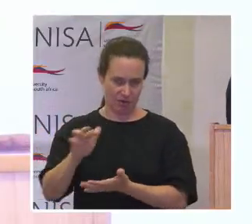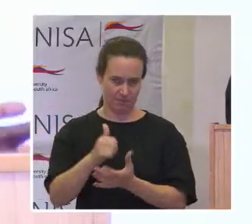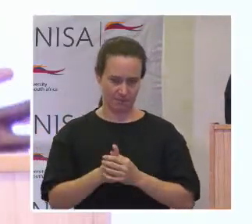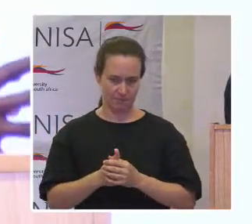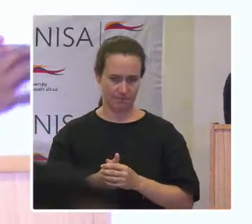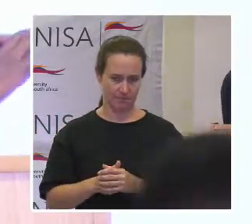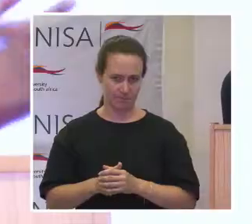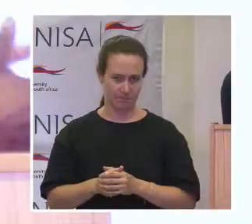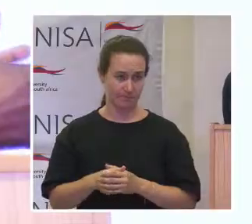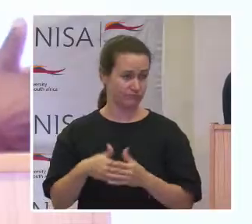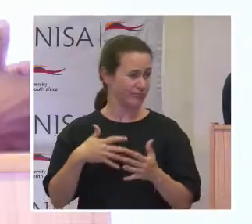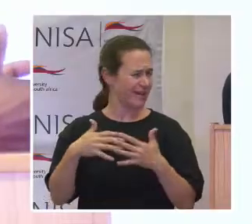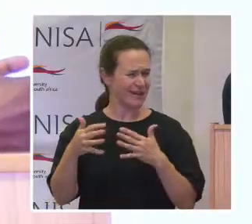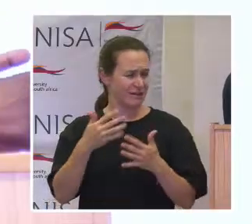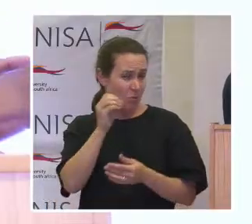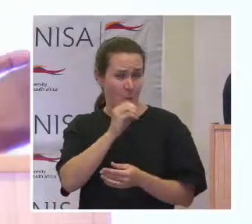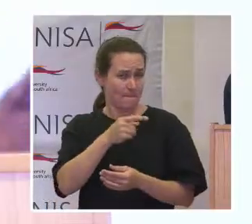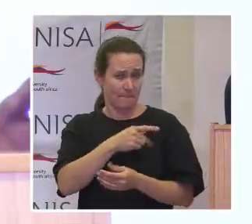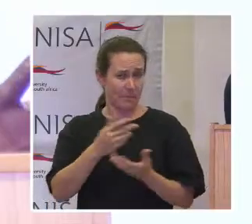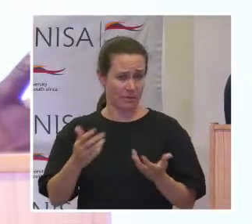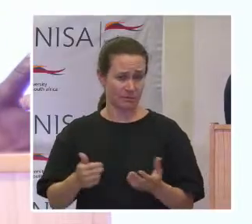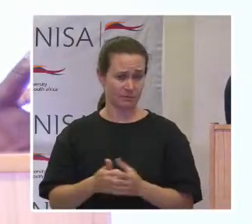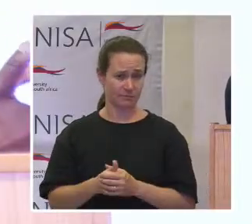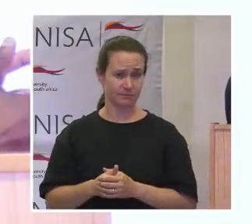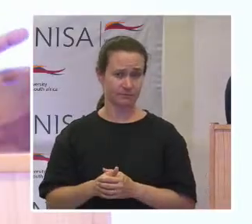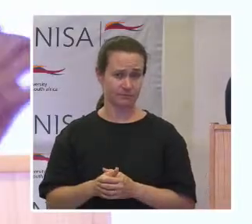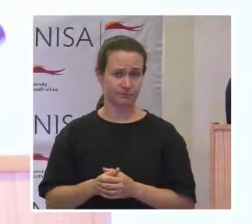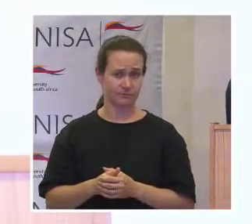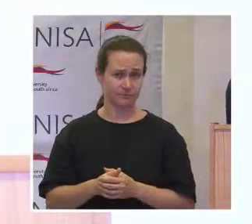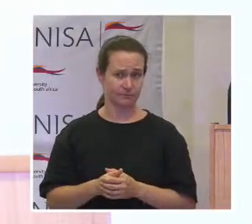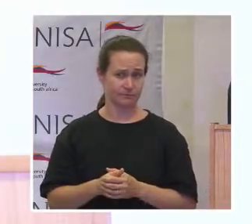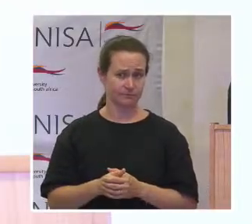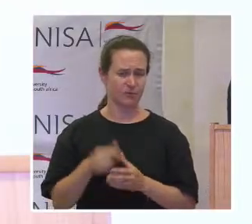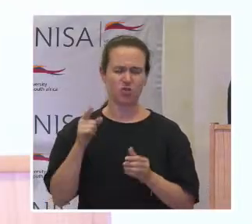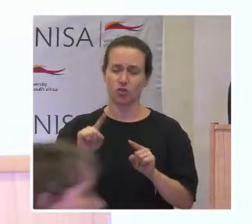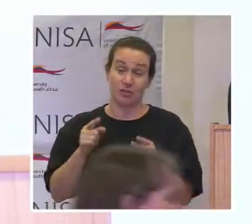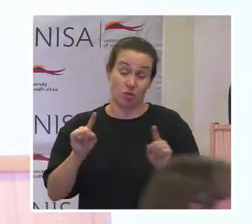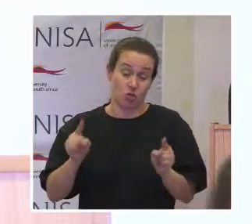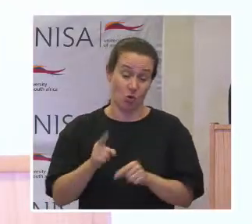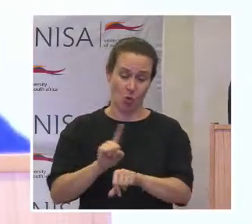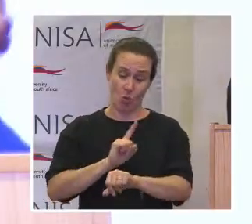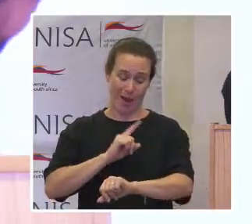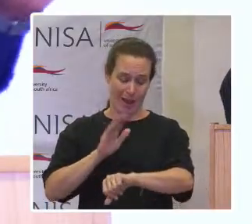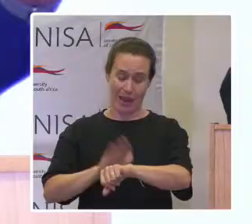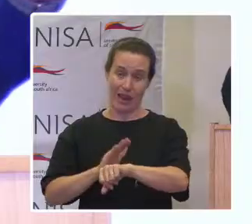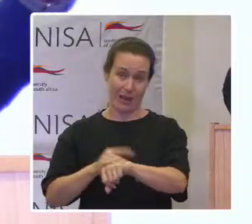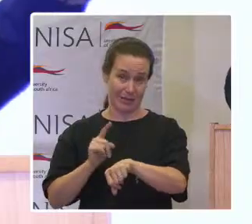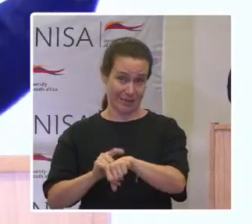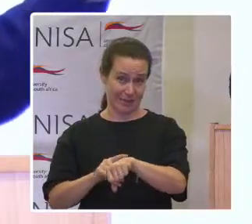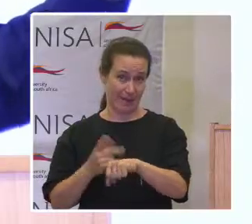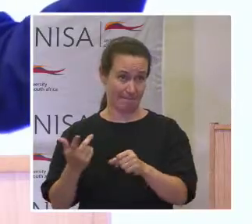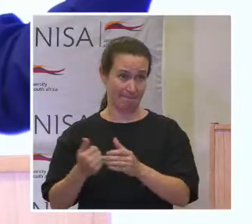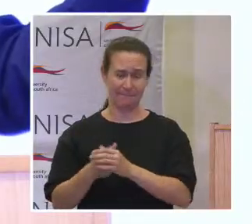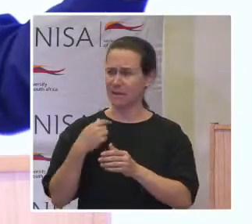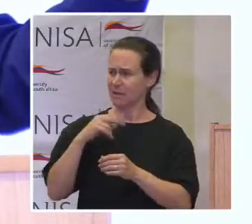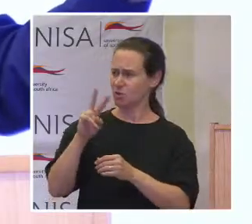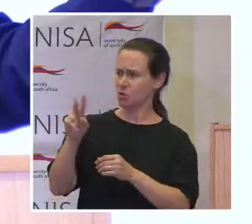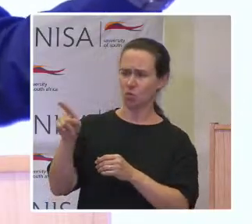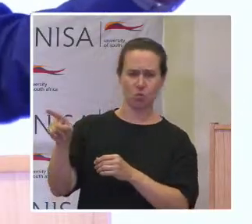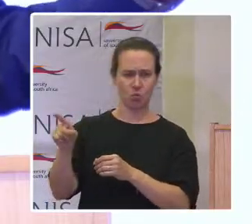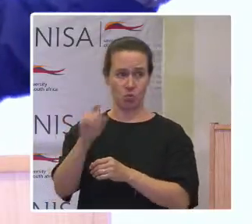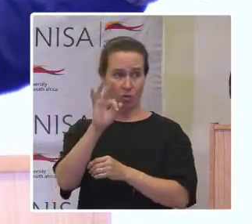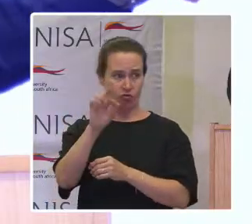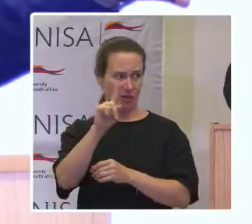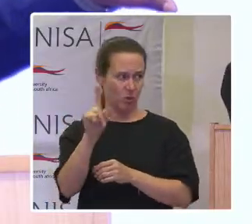about? Any thoughts around that? Just briefly, because we're now running out of time, I want to take, I think I saw